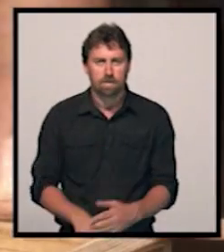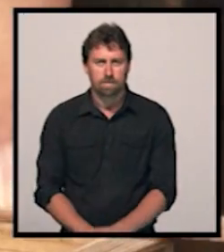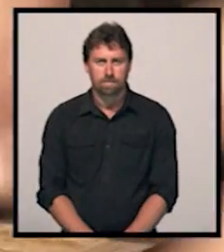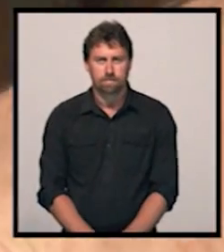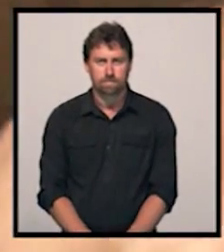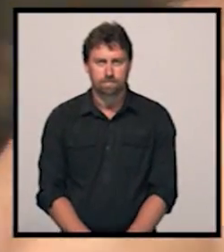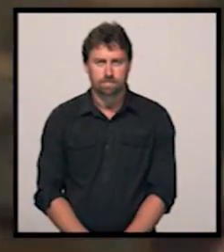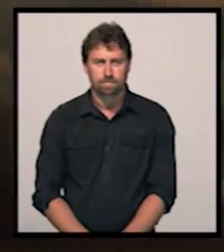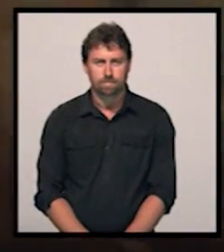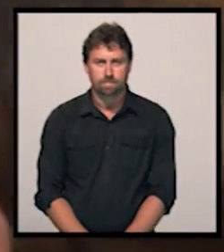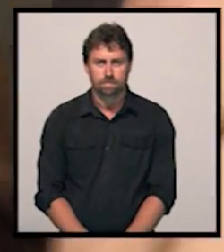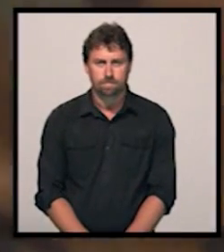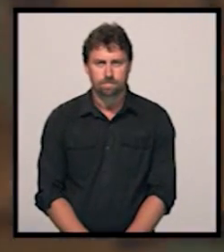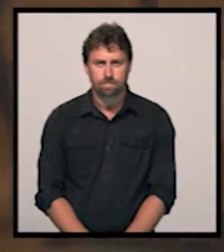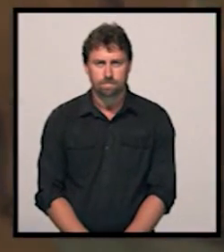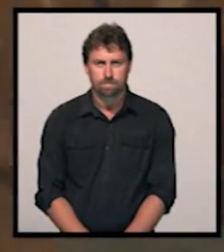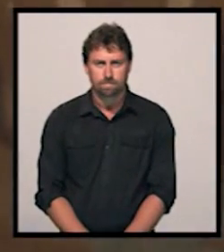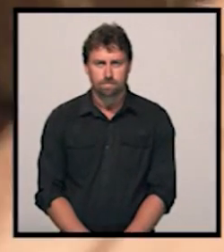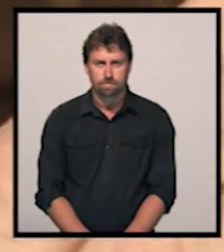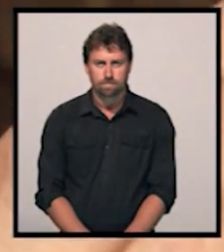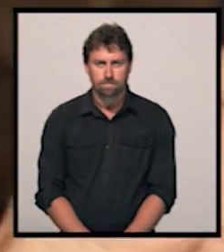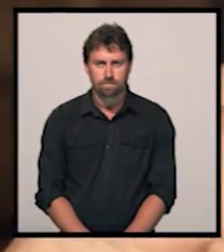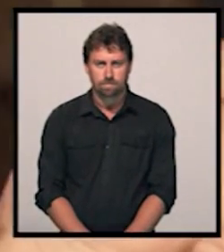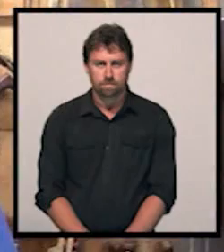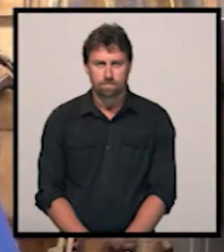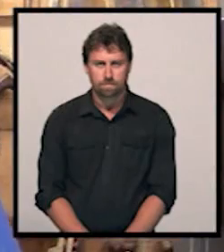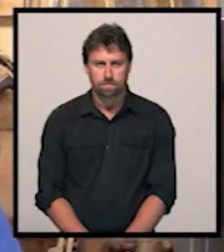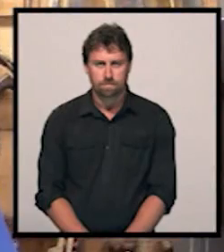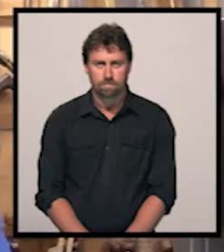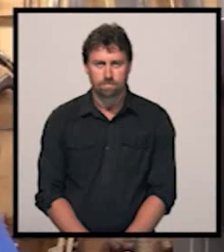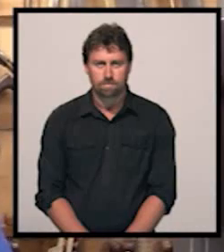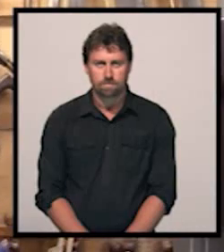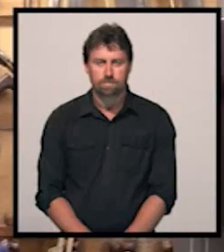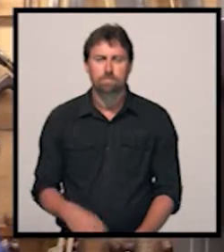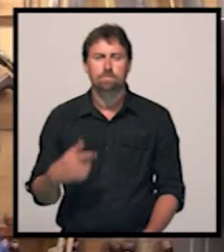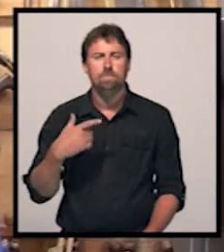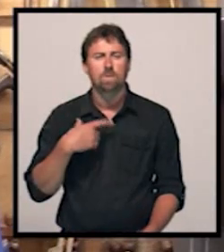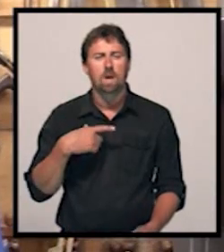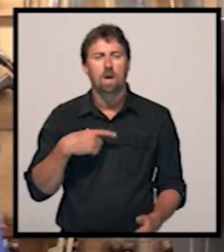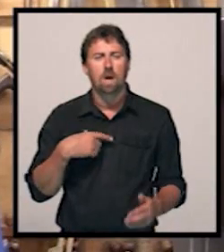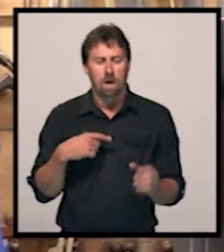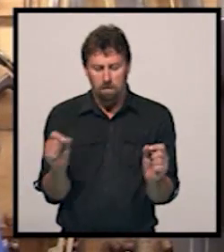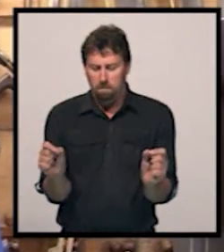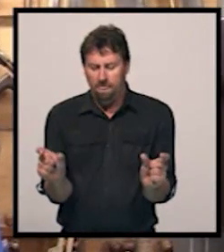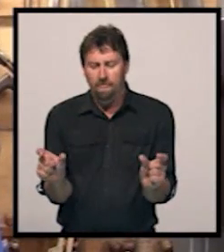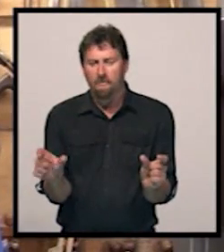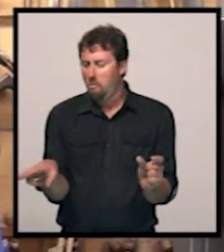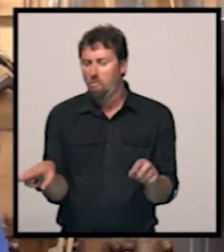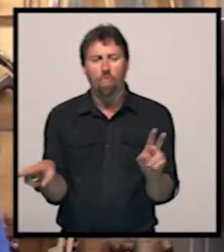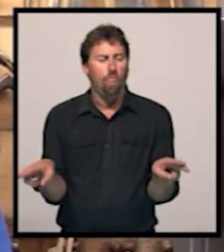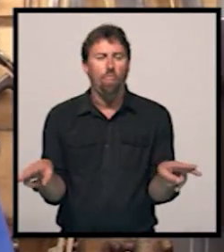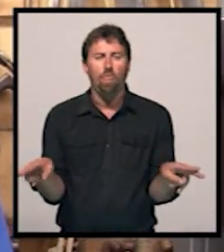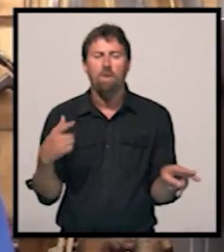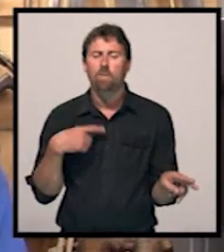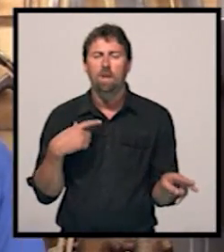in the corner, come back to your table. The reason you have it wider than what you